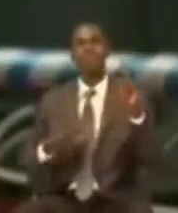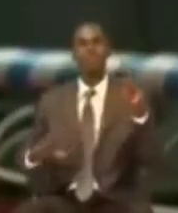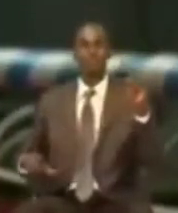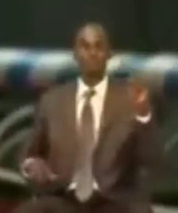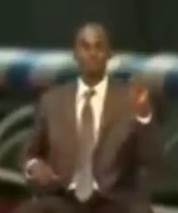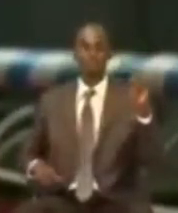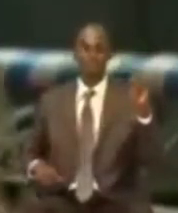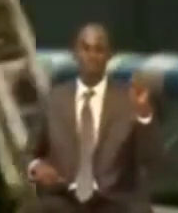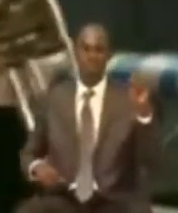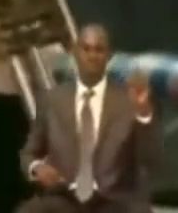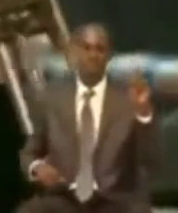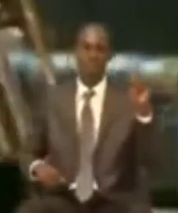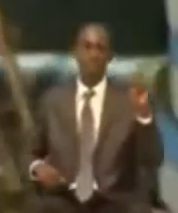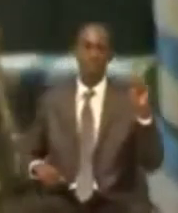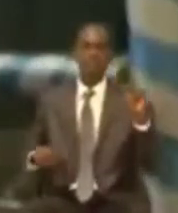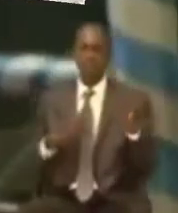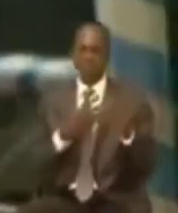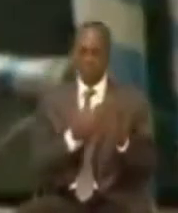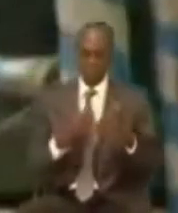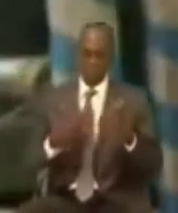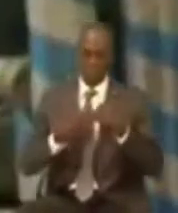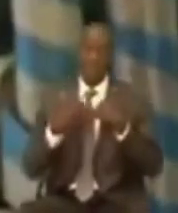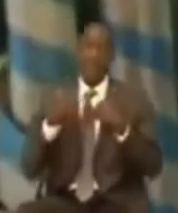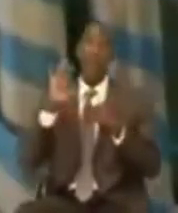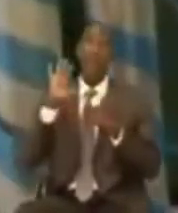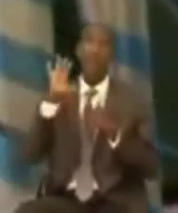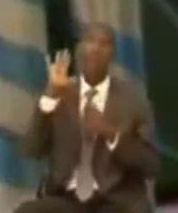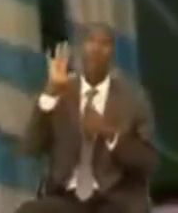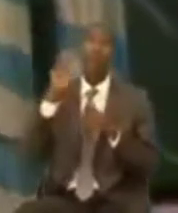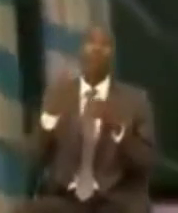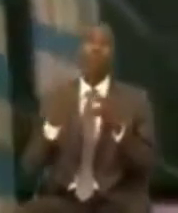Lord, and have your way.